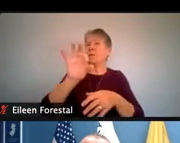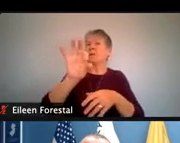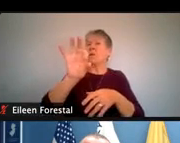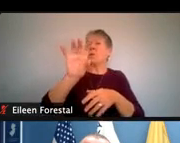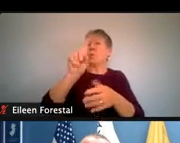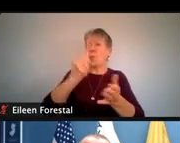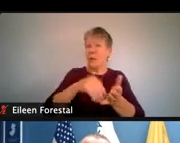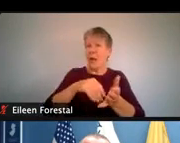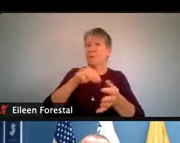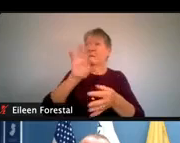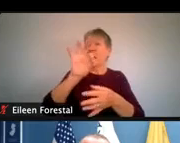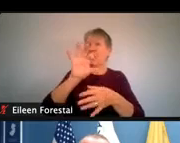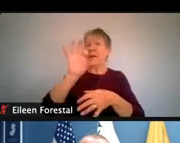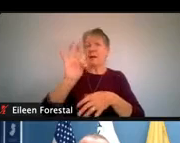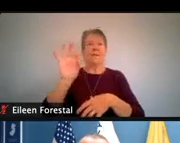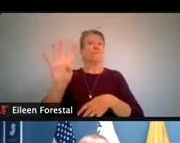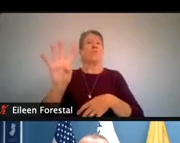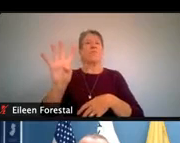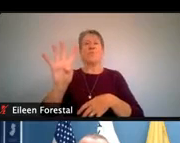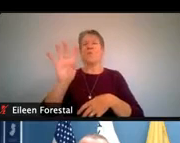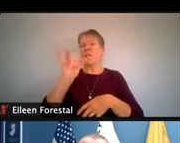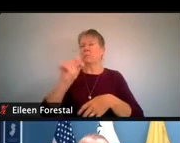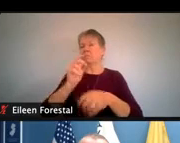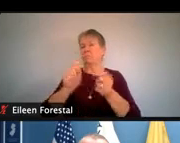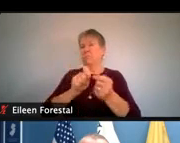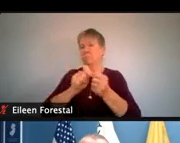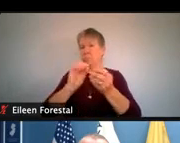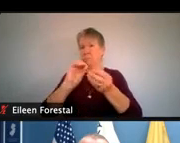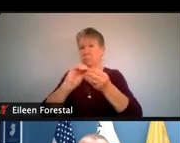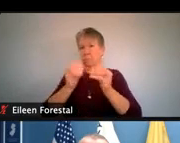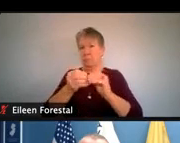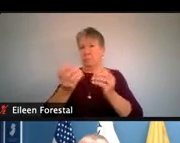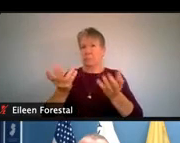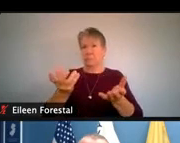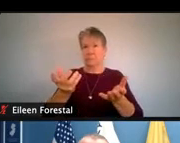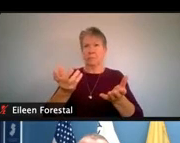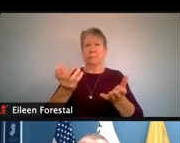spot positivity on those days was from October 20.